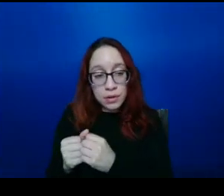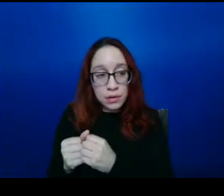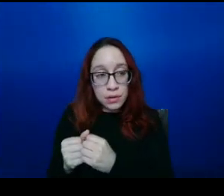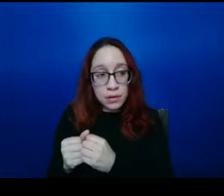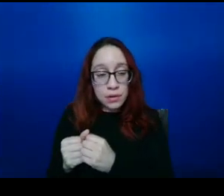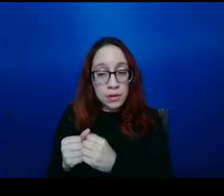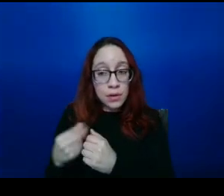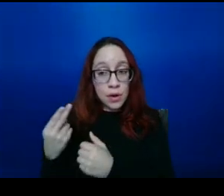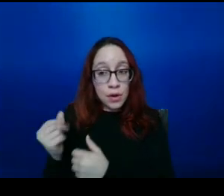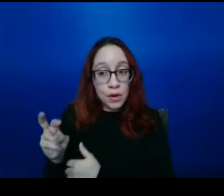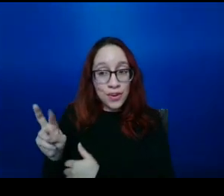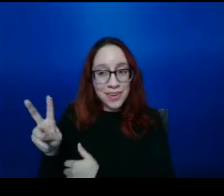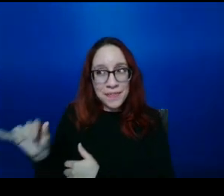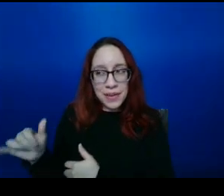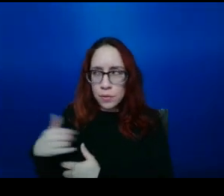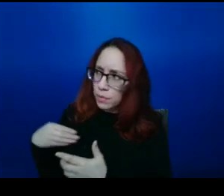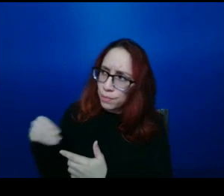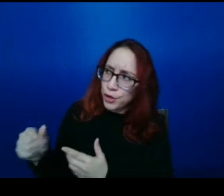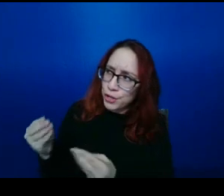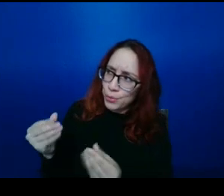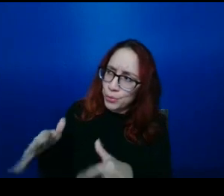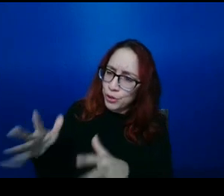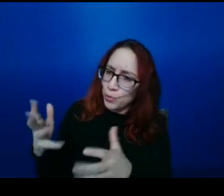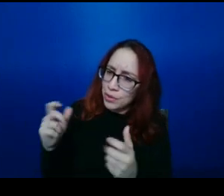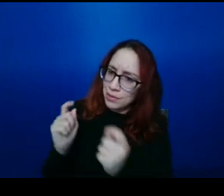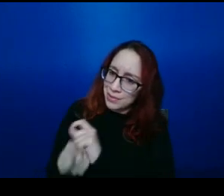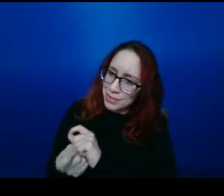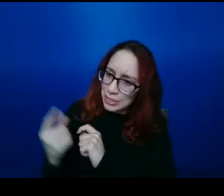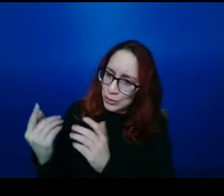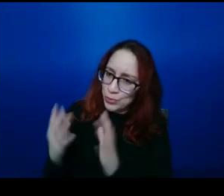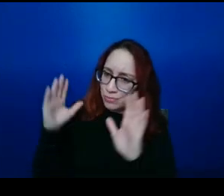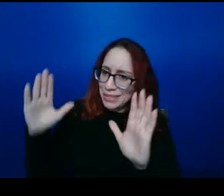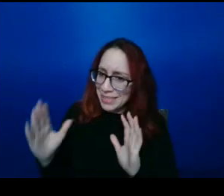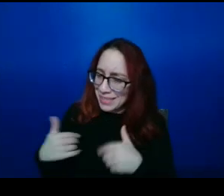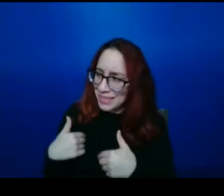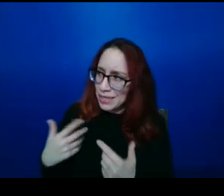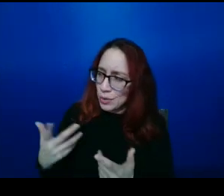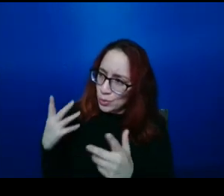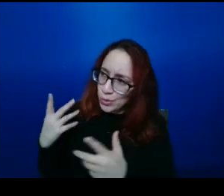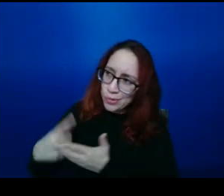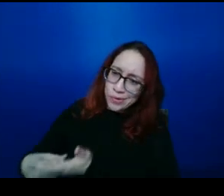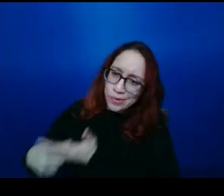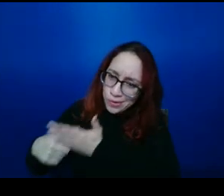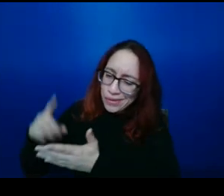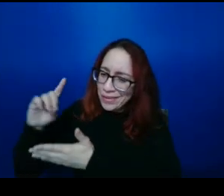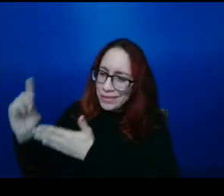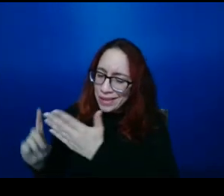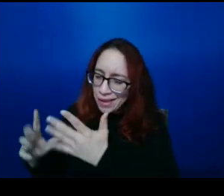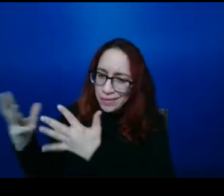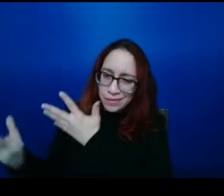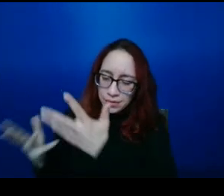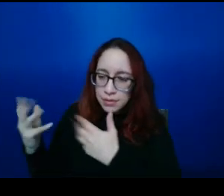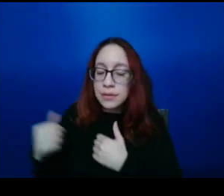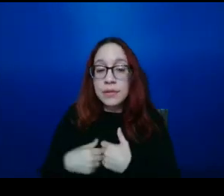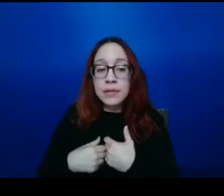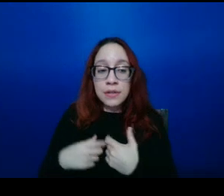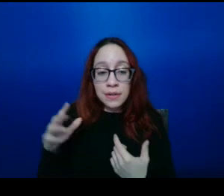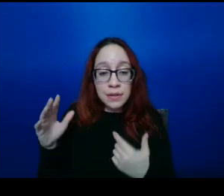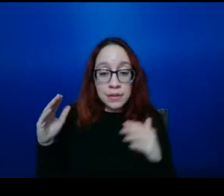and say, we bought this property, we'd like to turn it into something great. And we worked through a number of design iterations, but if we